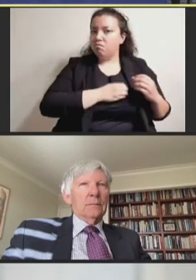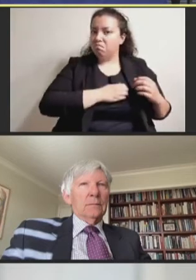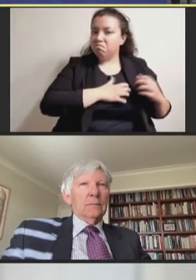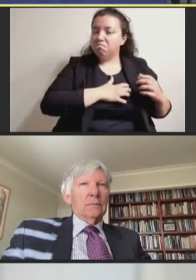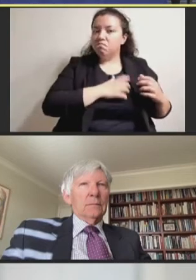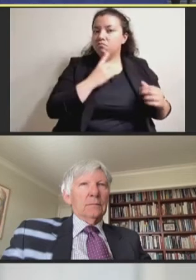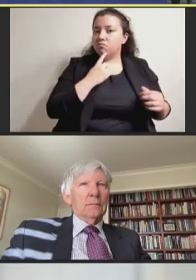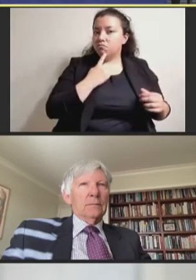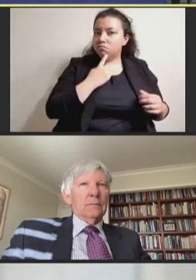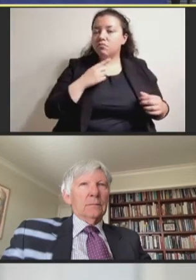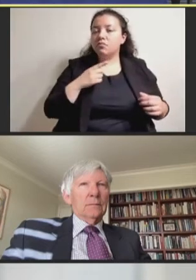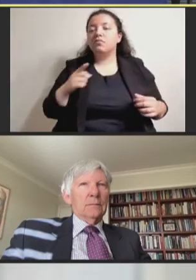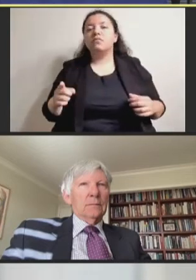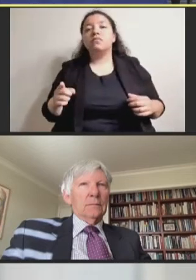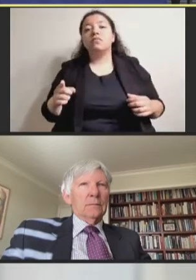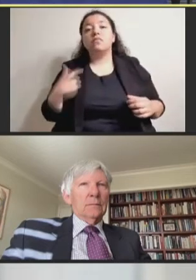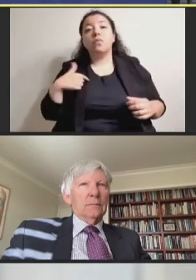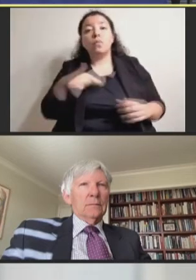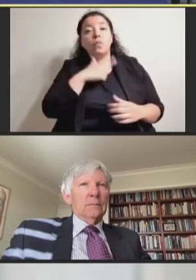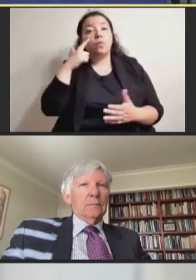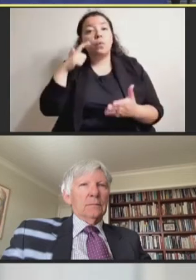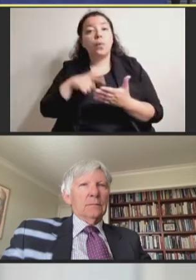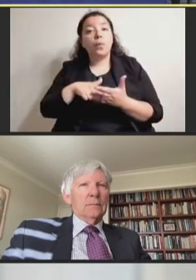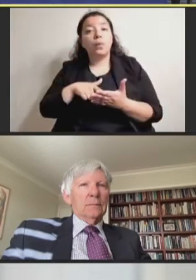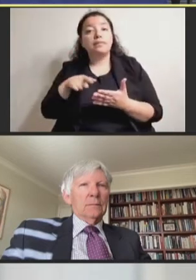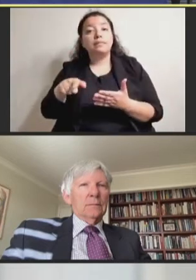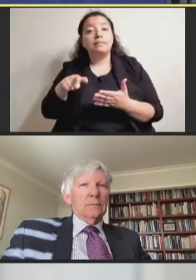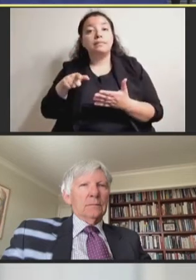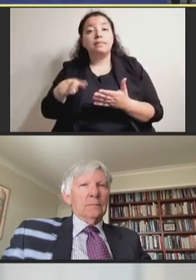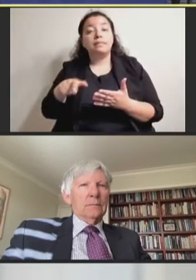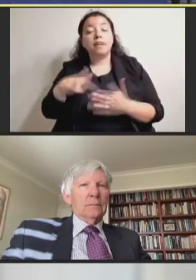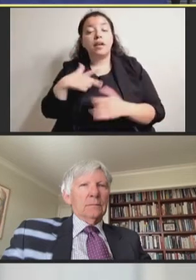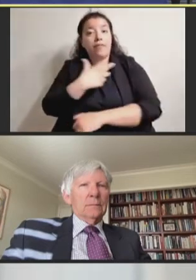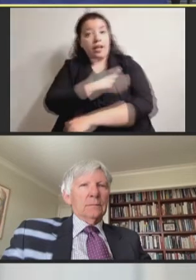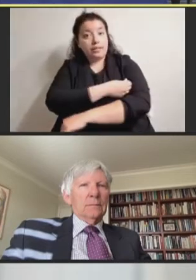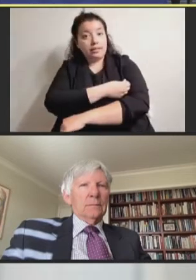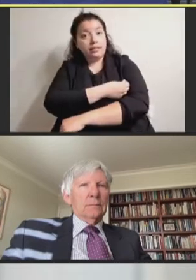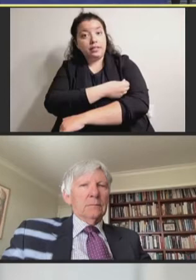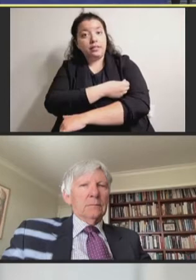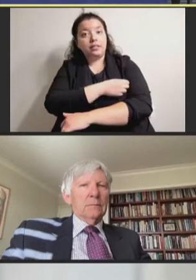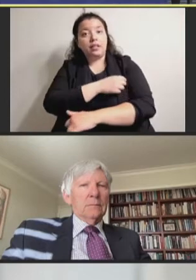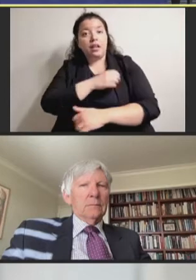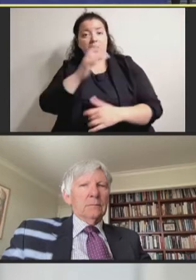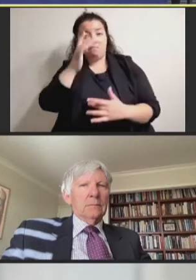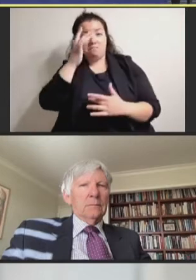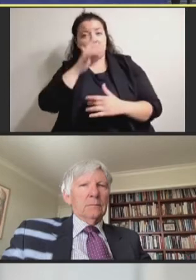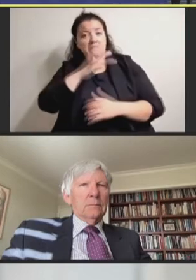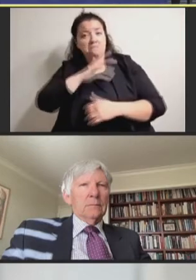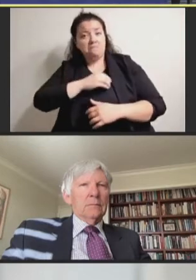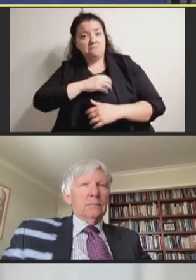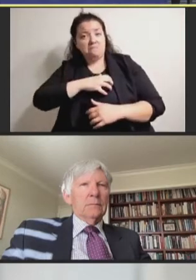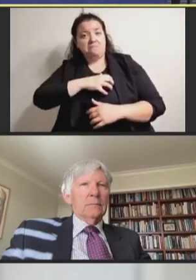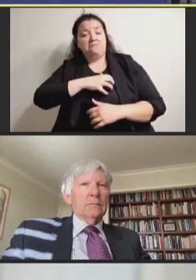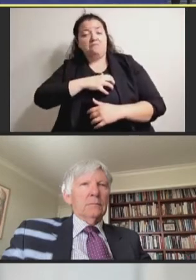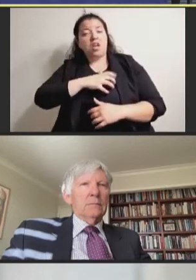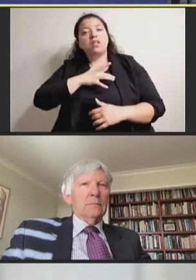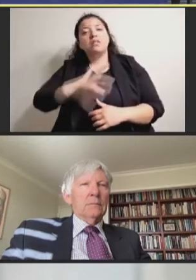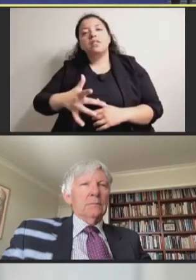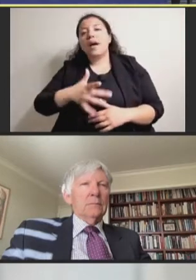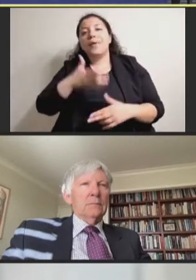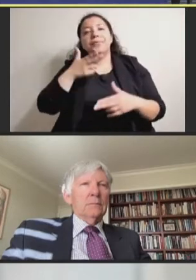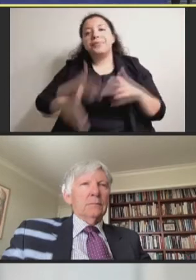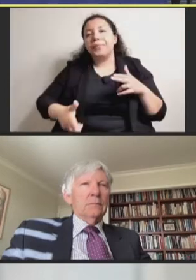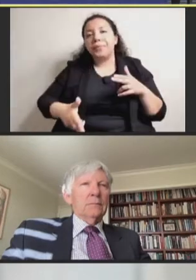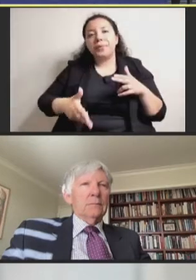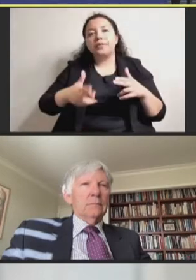indicates that those that have myocarditis or pericarditis following vaccination tends to be fairly short-lived as far as the symptoms,